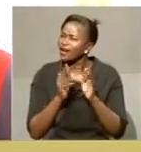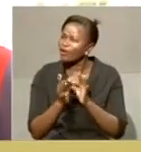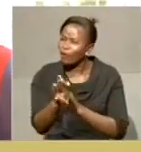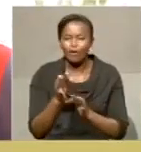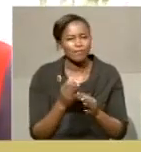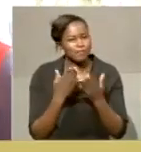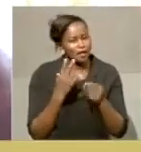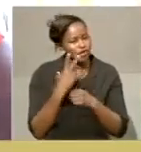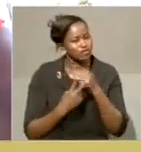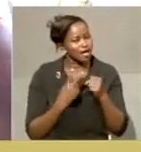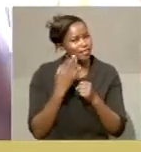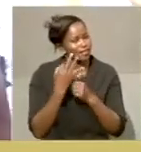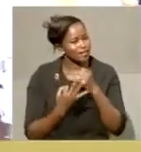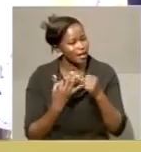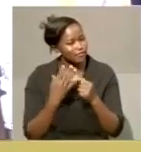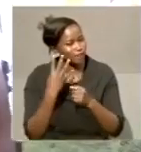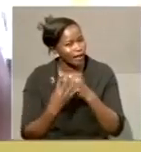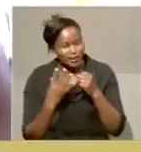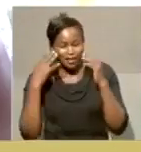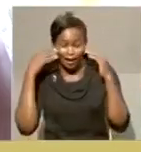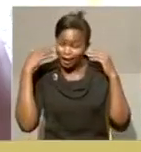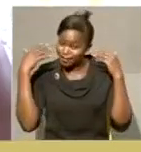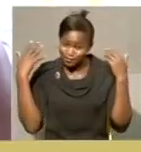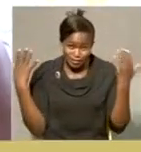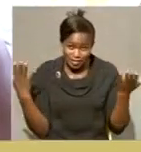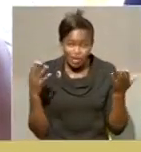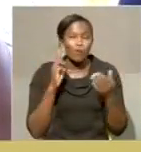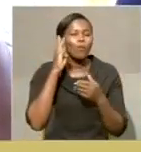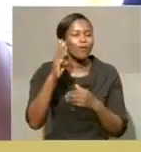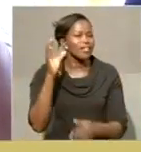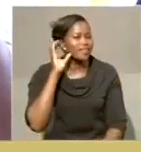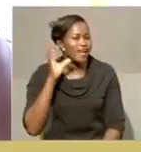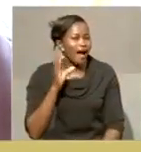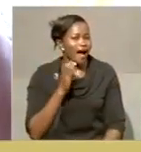Maybe some 2 years, 3 years, 4 years. I don't know. Kuja kulida